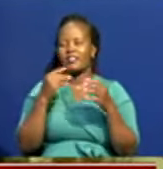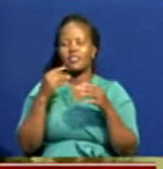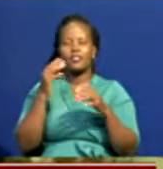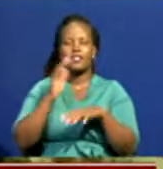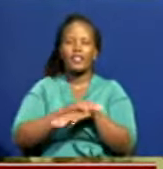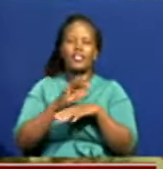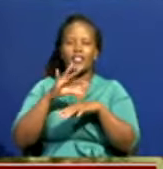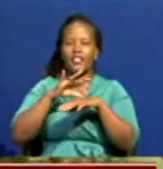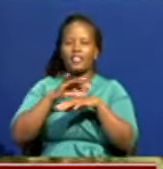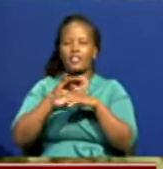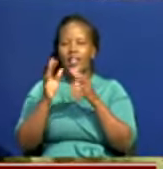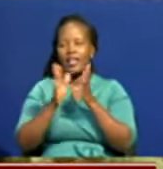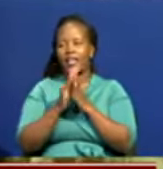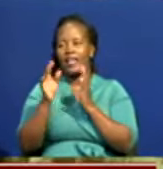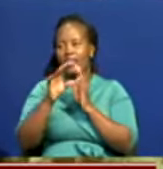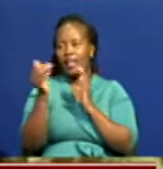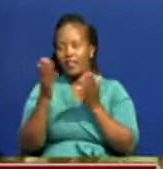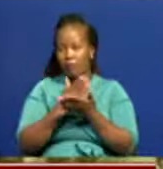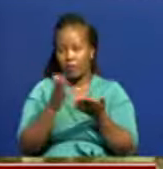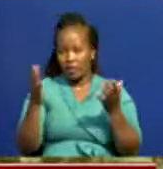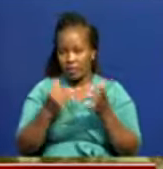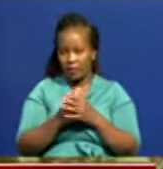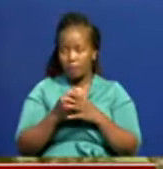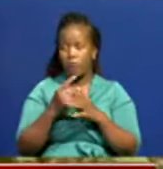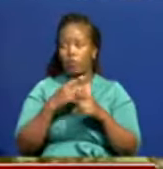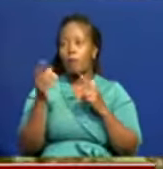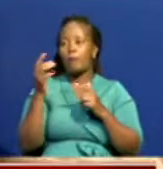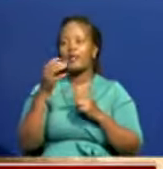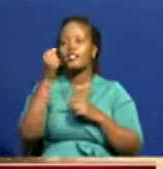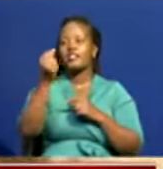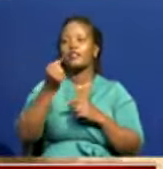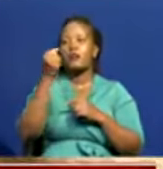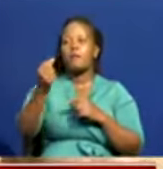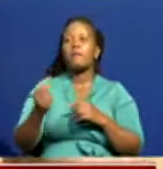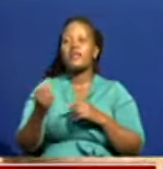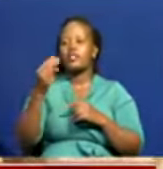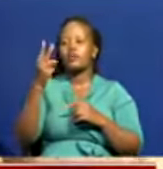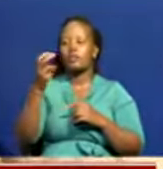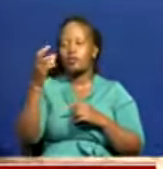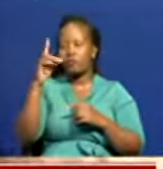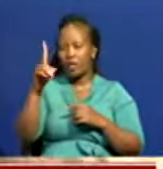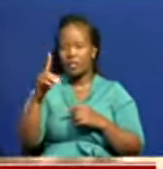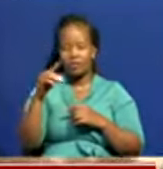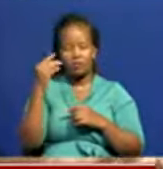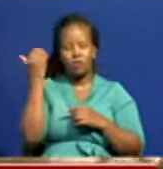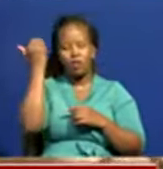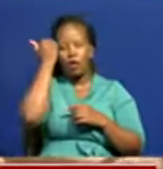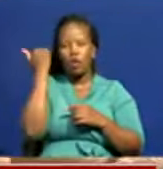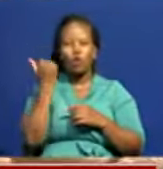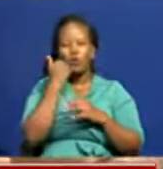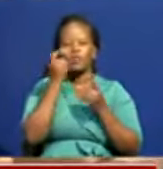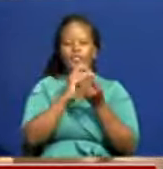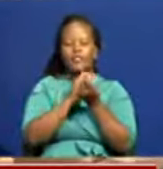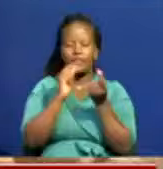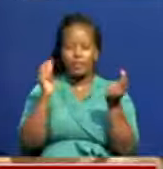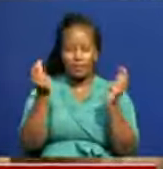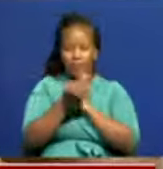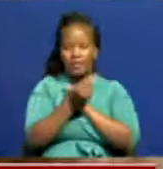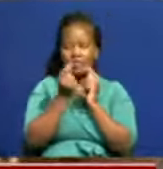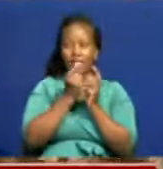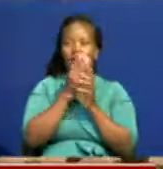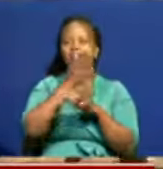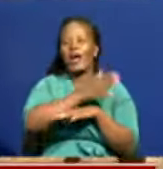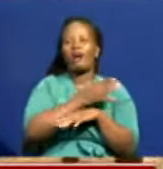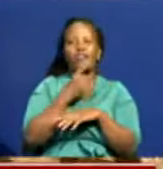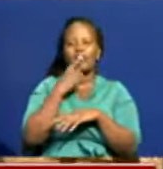other products. However, in May 2021, the court overturned the ban after successful legal challenge by slaughterhouses,